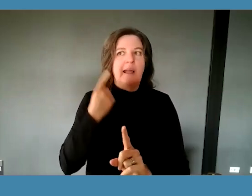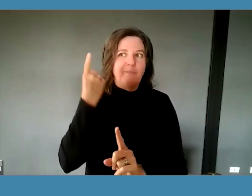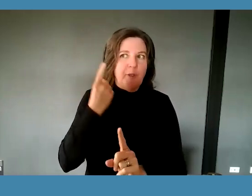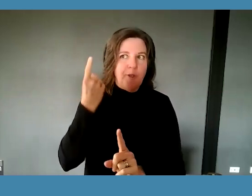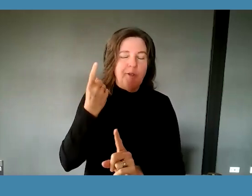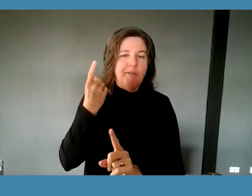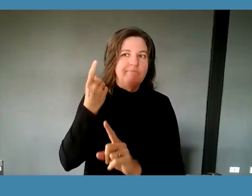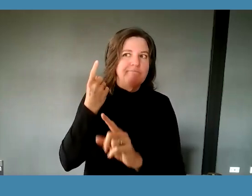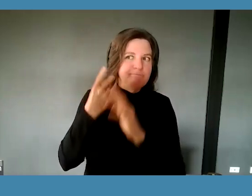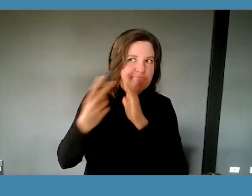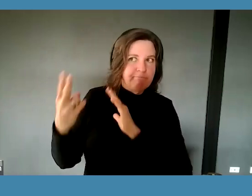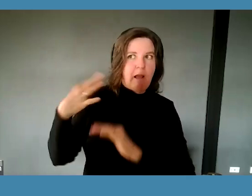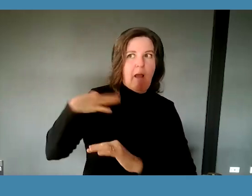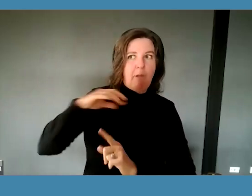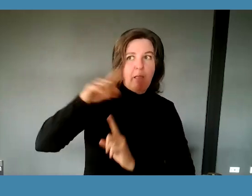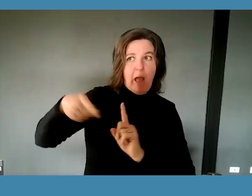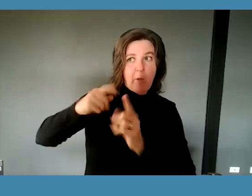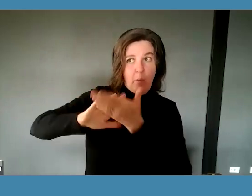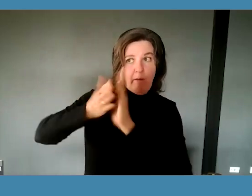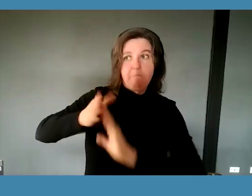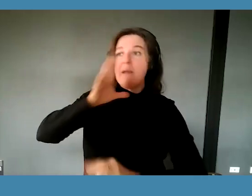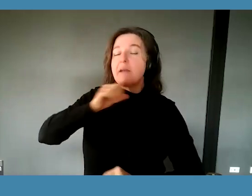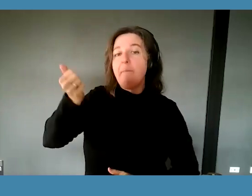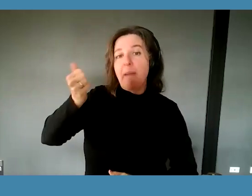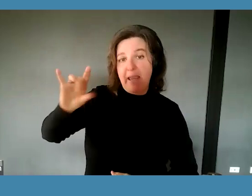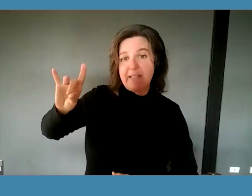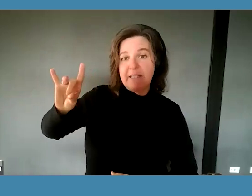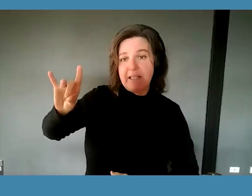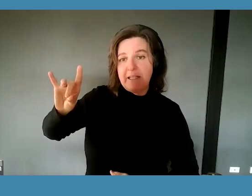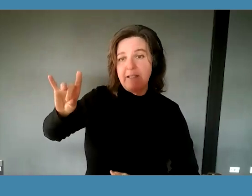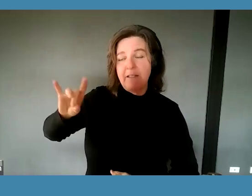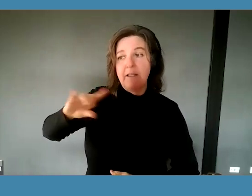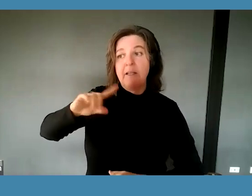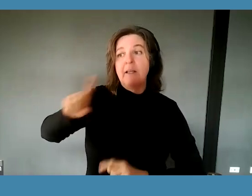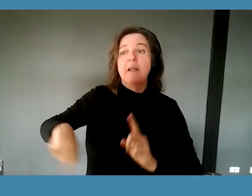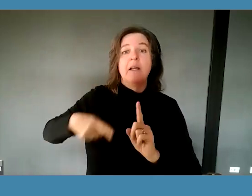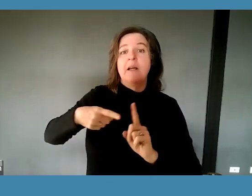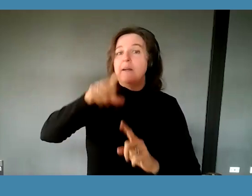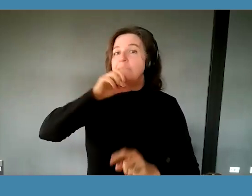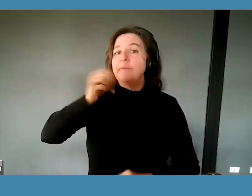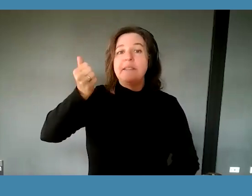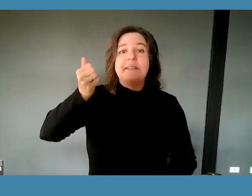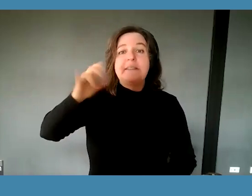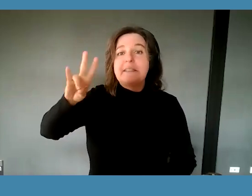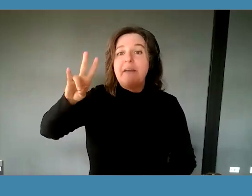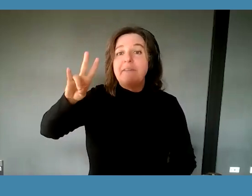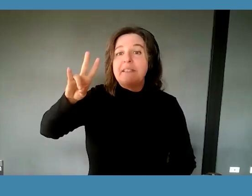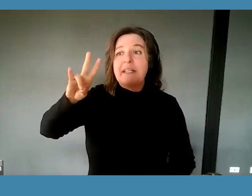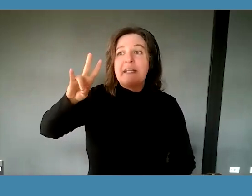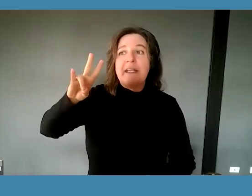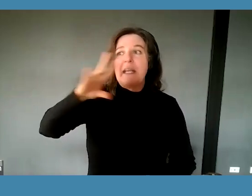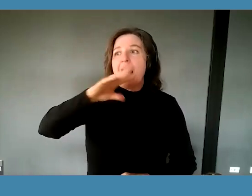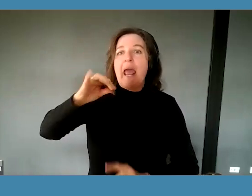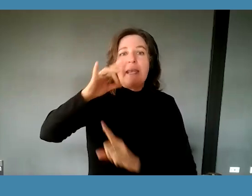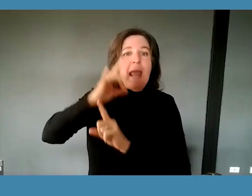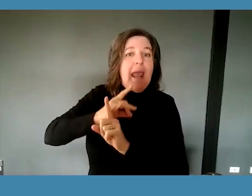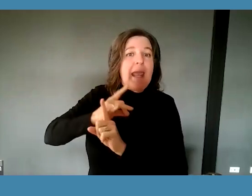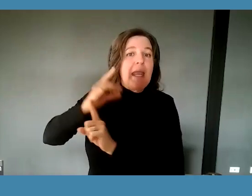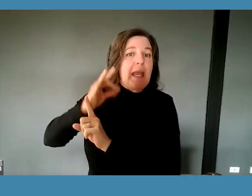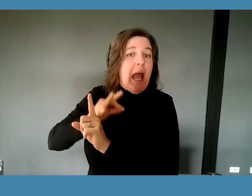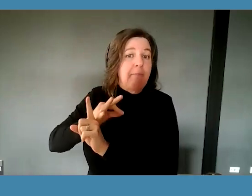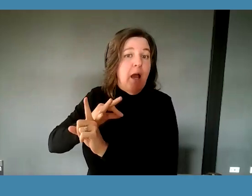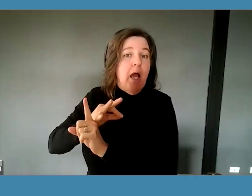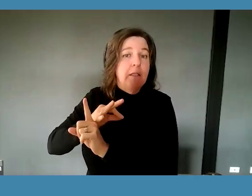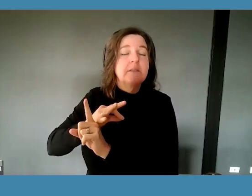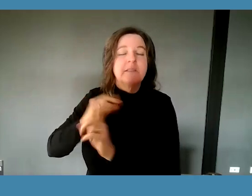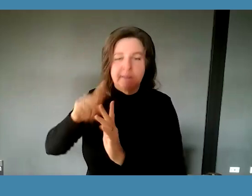turn 18, I would, you know, once you're 17 and, you know, 8-9 months, I'd start calling the ADRC and seeing if